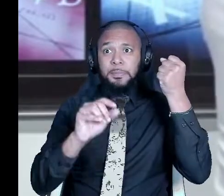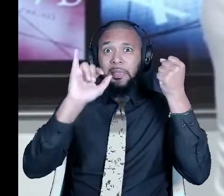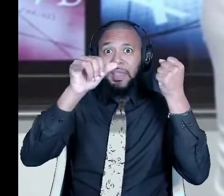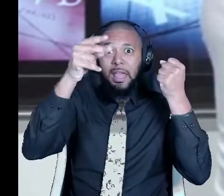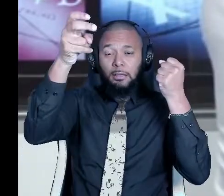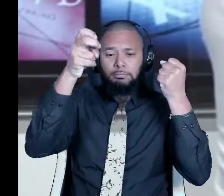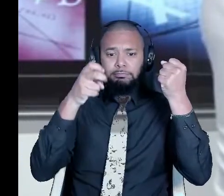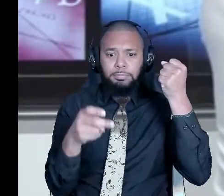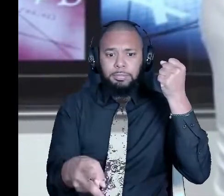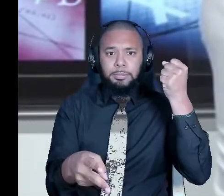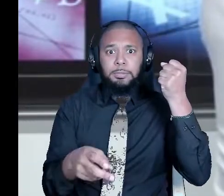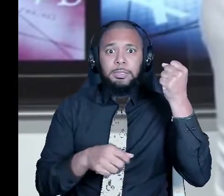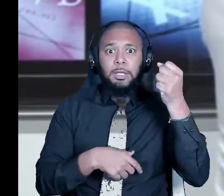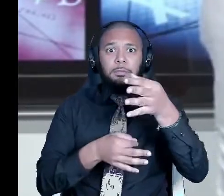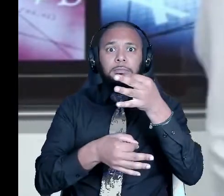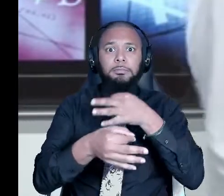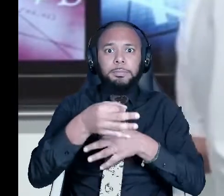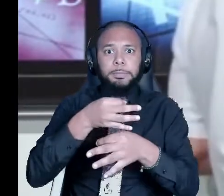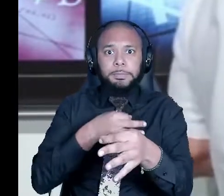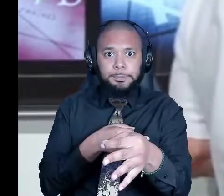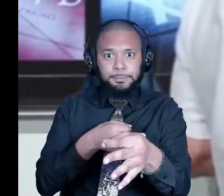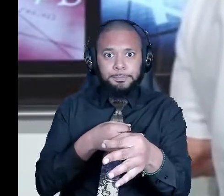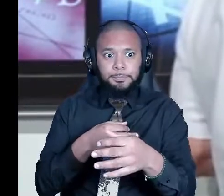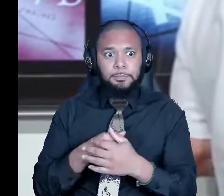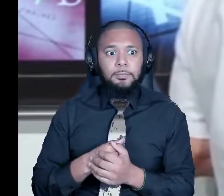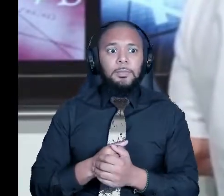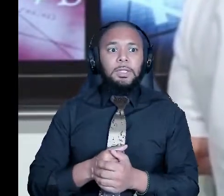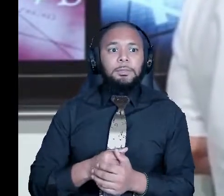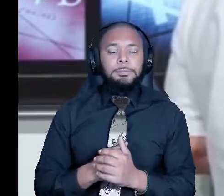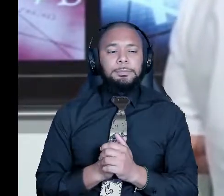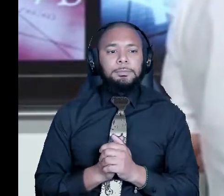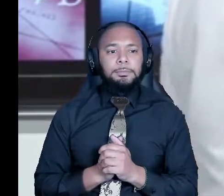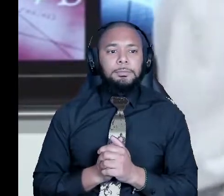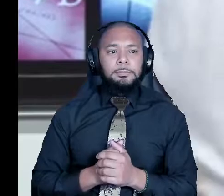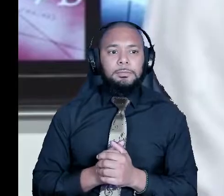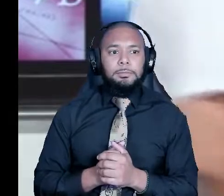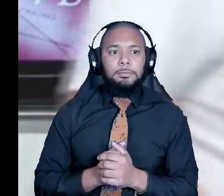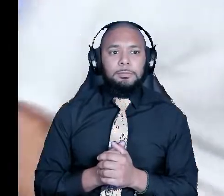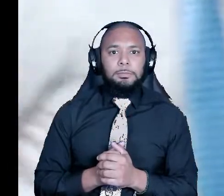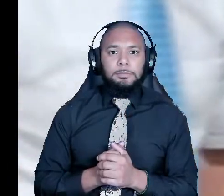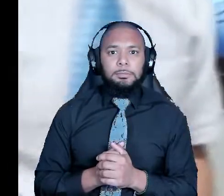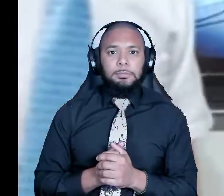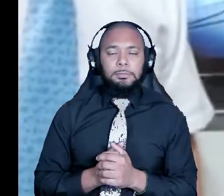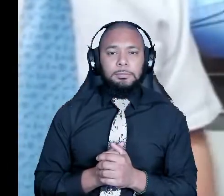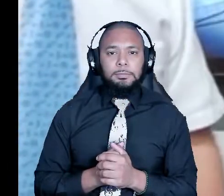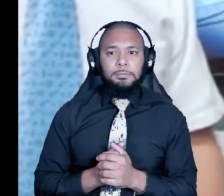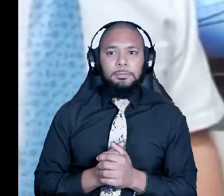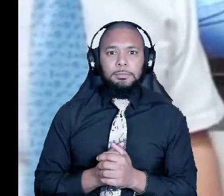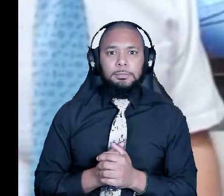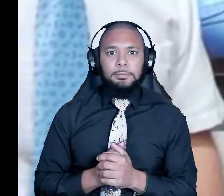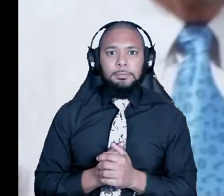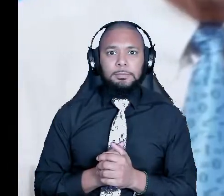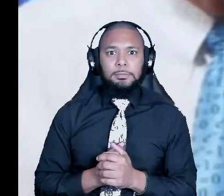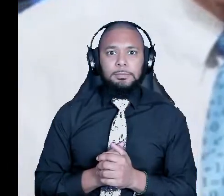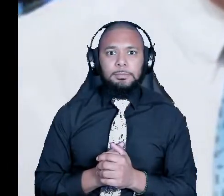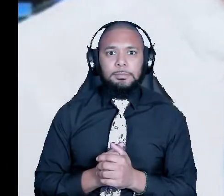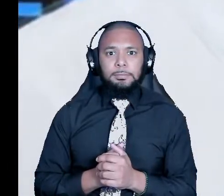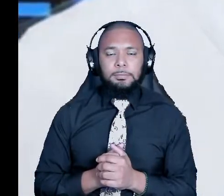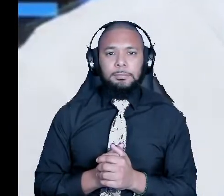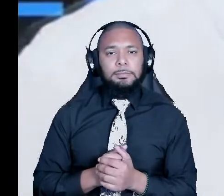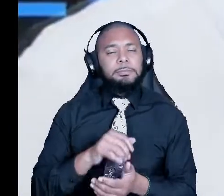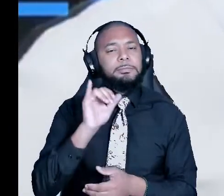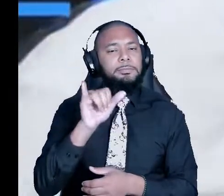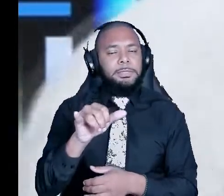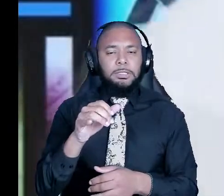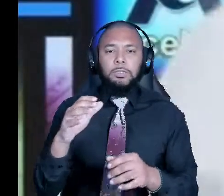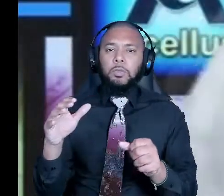take y's substitute, which is 5x minus 11, and put it in y's spot. That's the whole